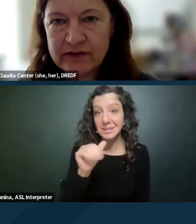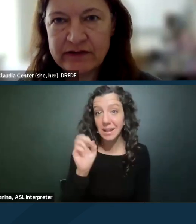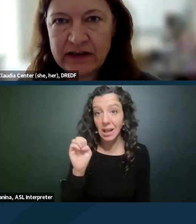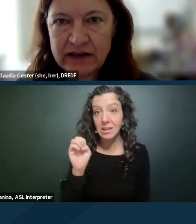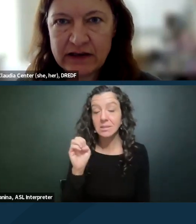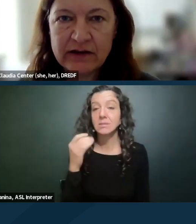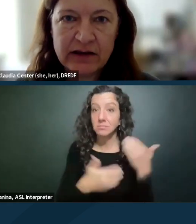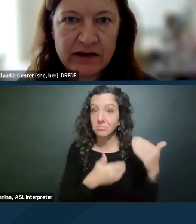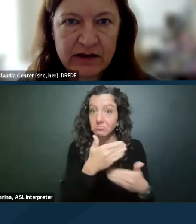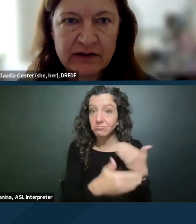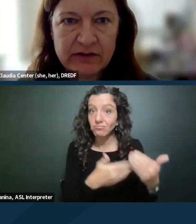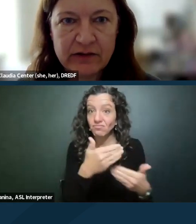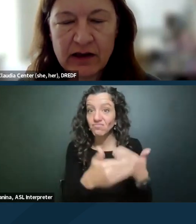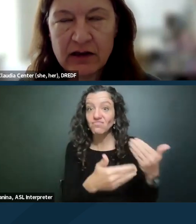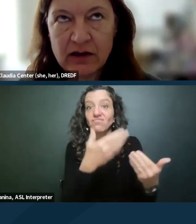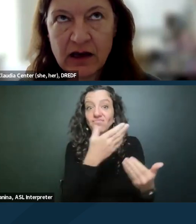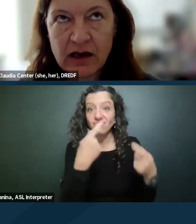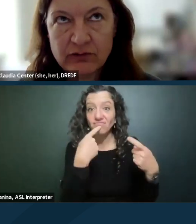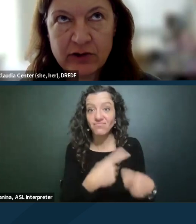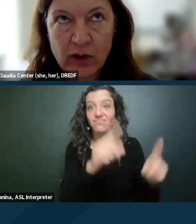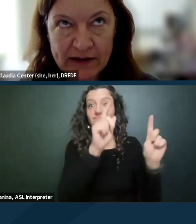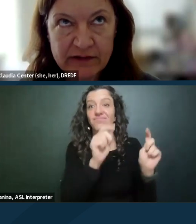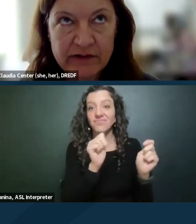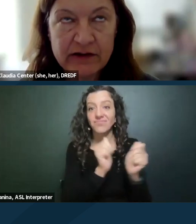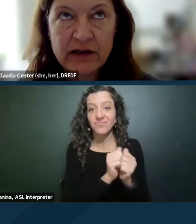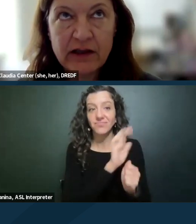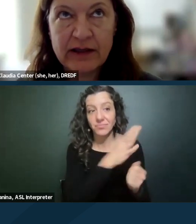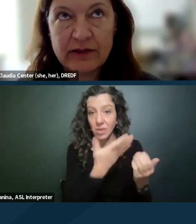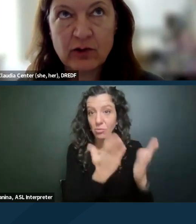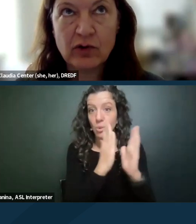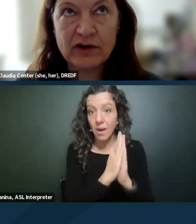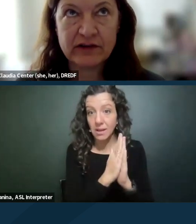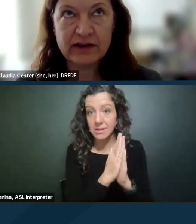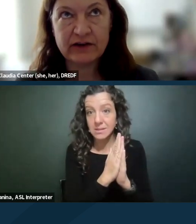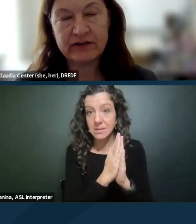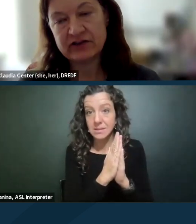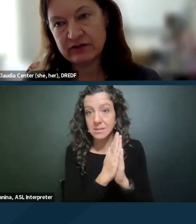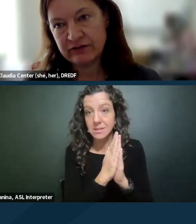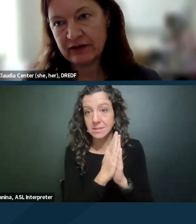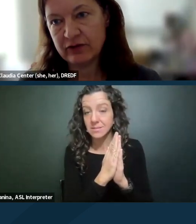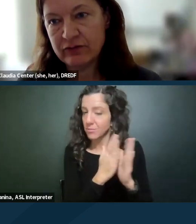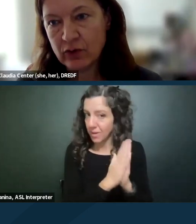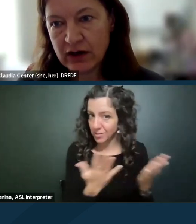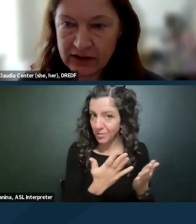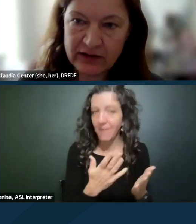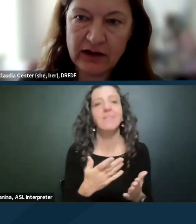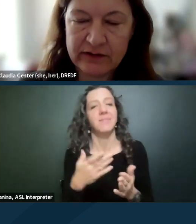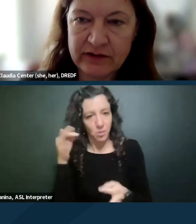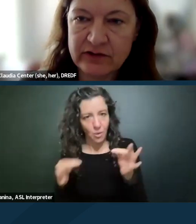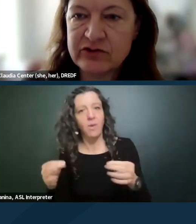to succeed in its request that the court declare Section